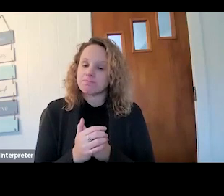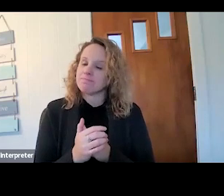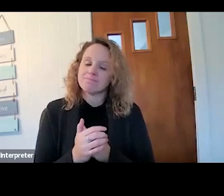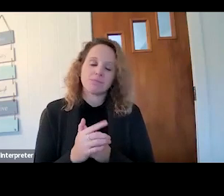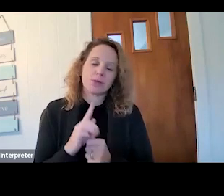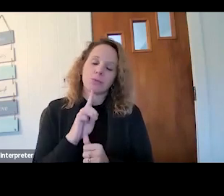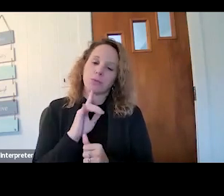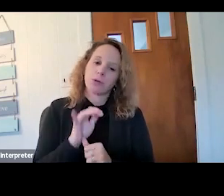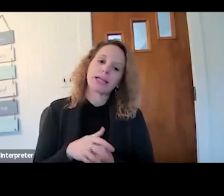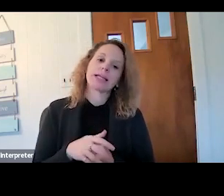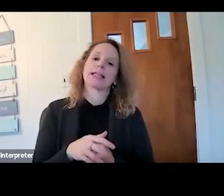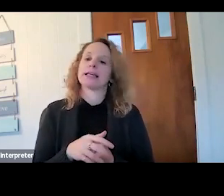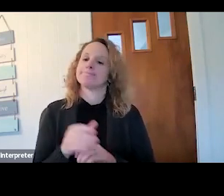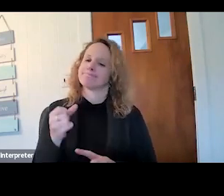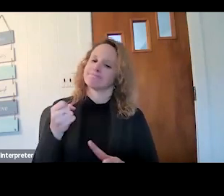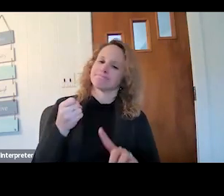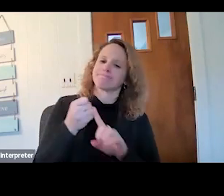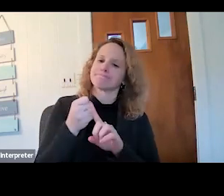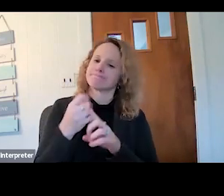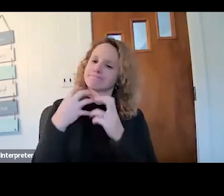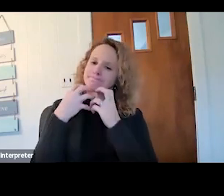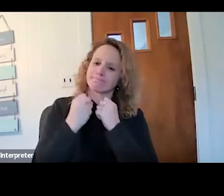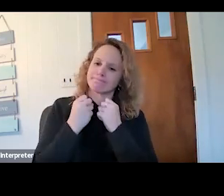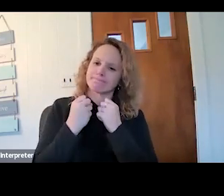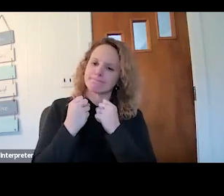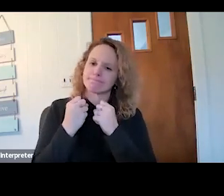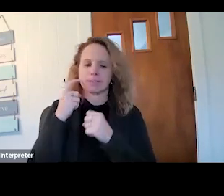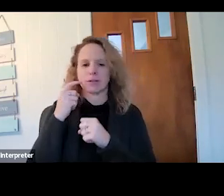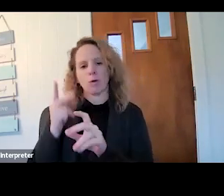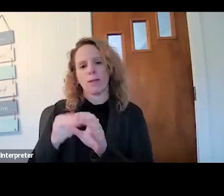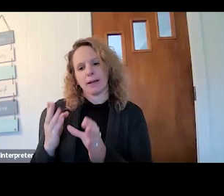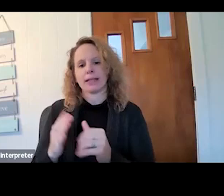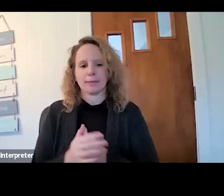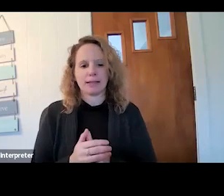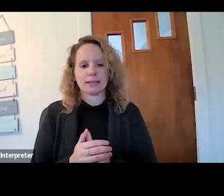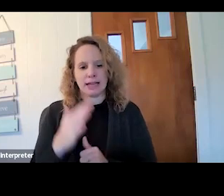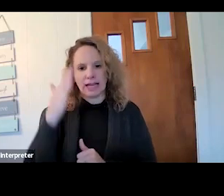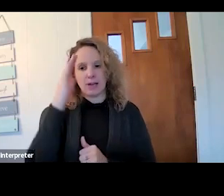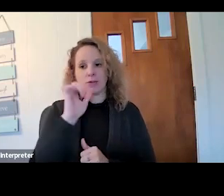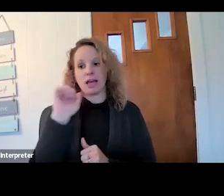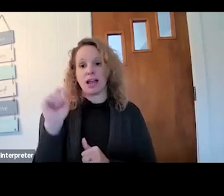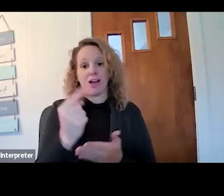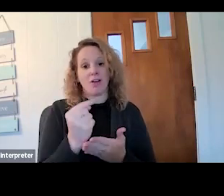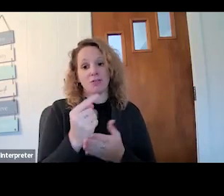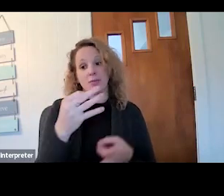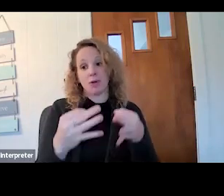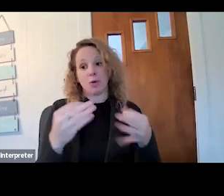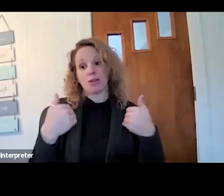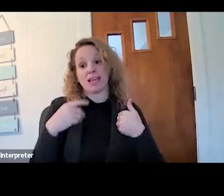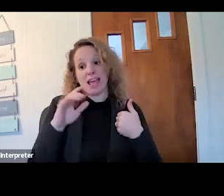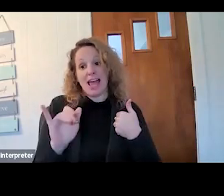you what kind of an impact that has on the participants. I know that not all treatment courts have